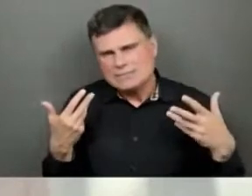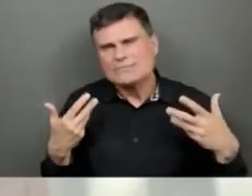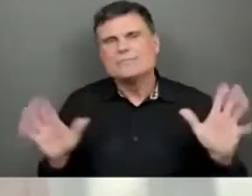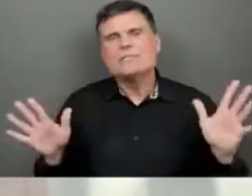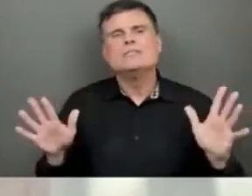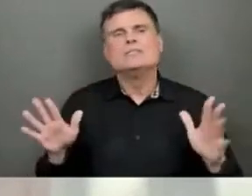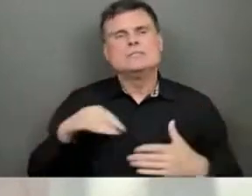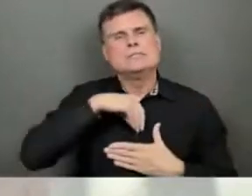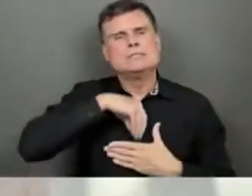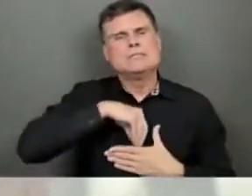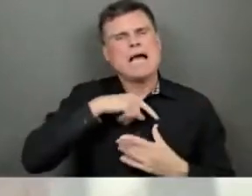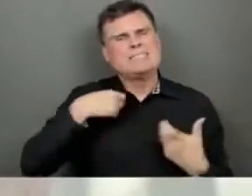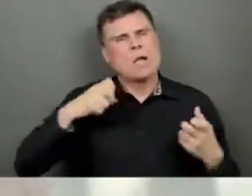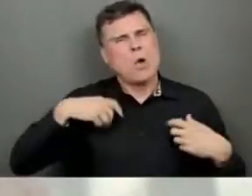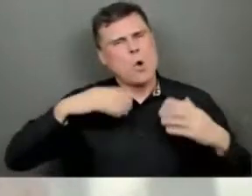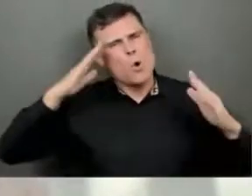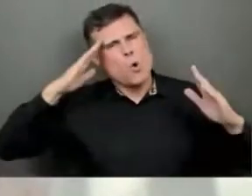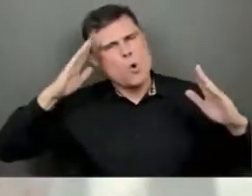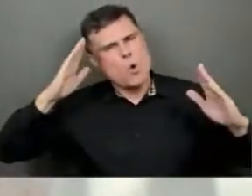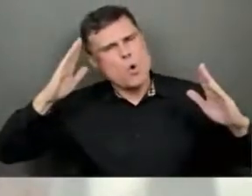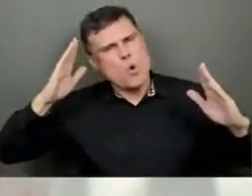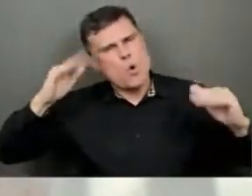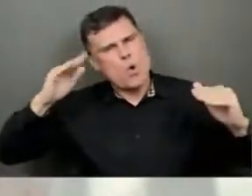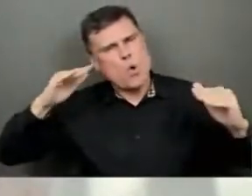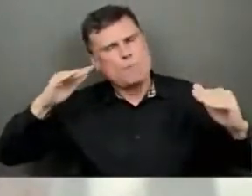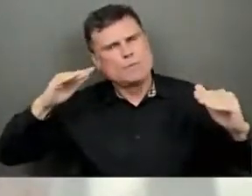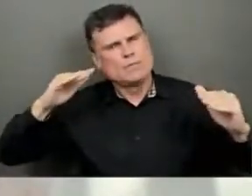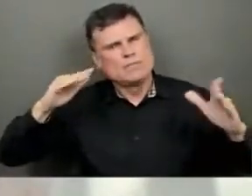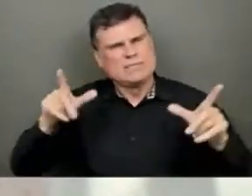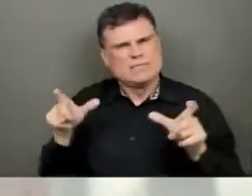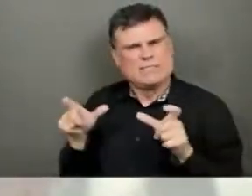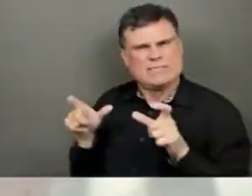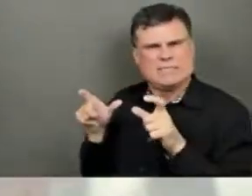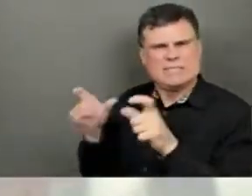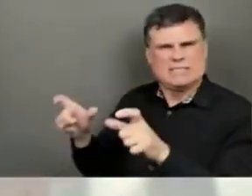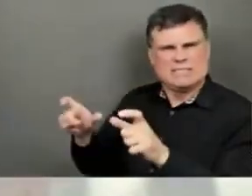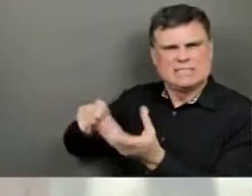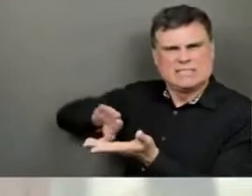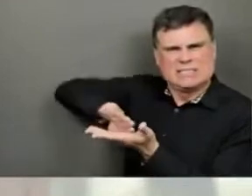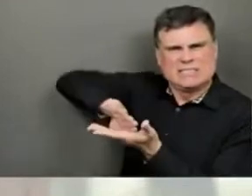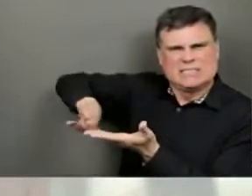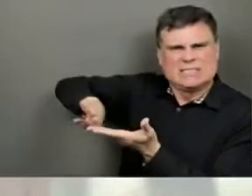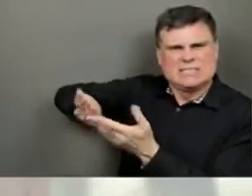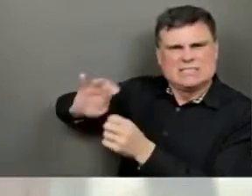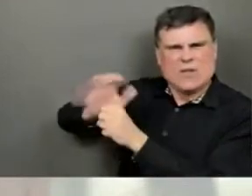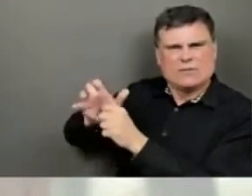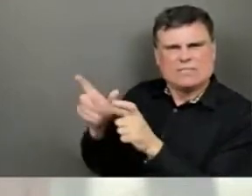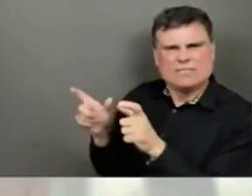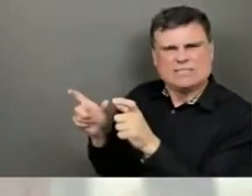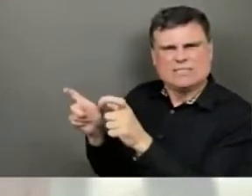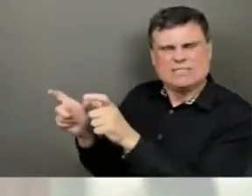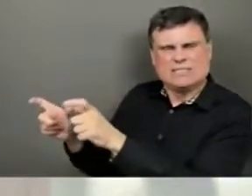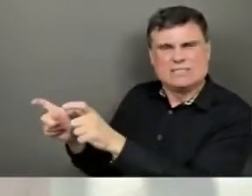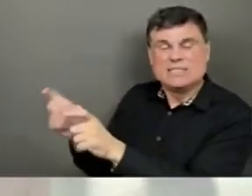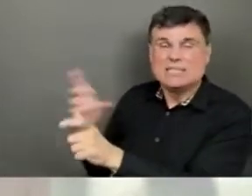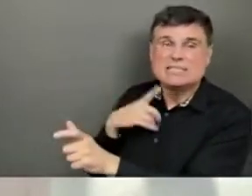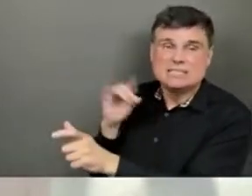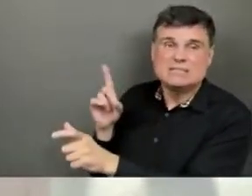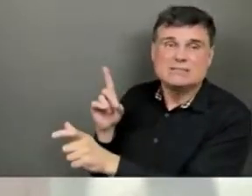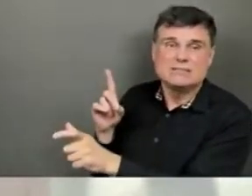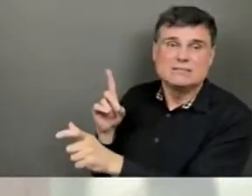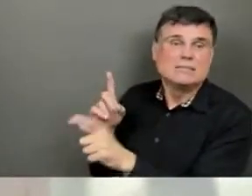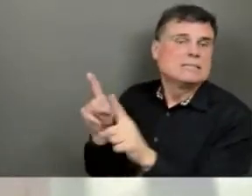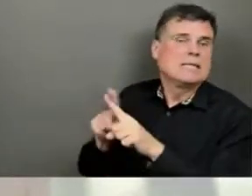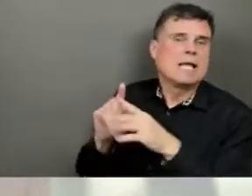able to push this virus back into nature like we did with the SARS outbreak